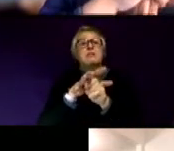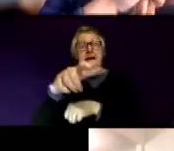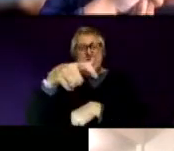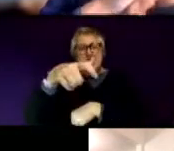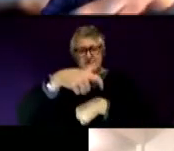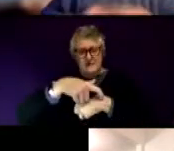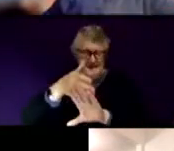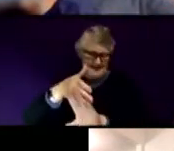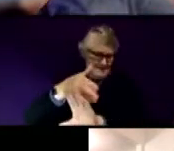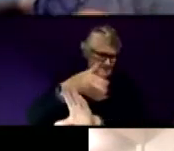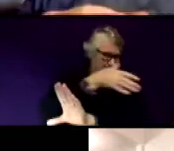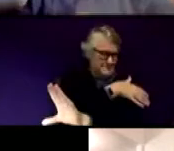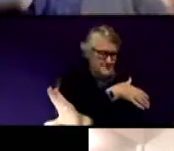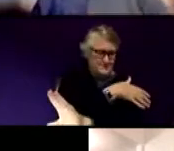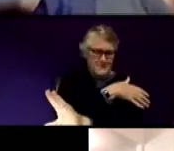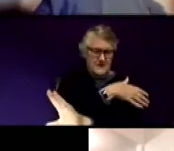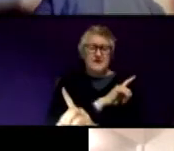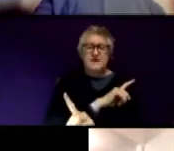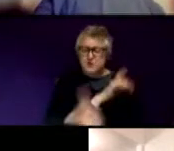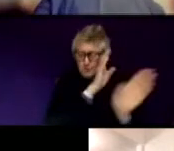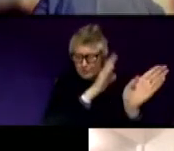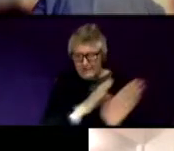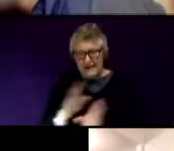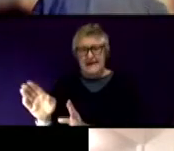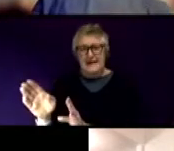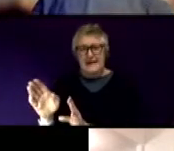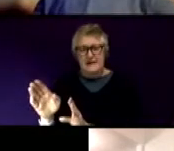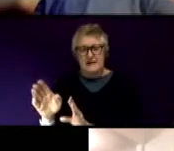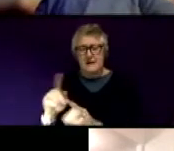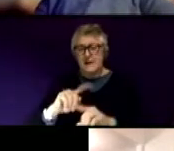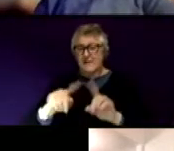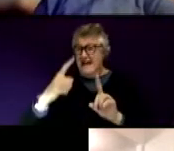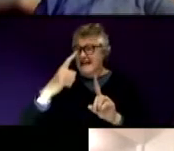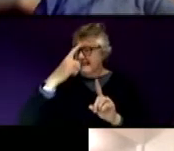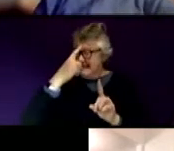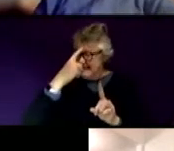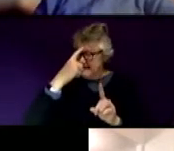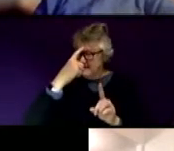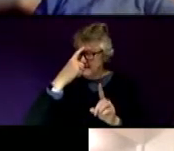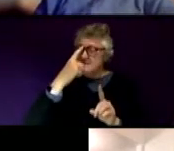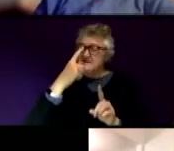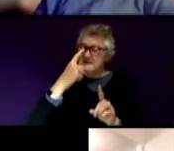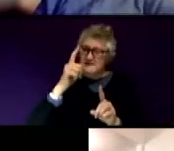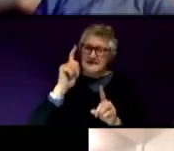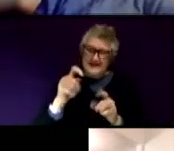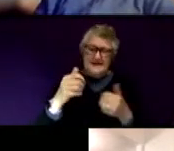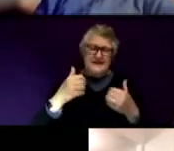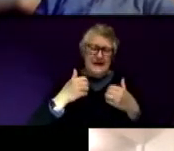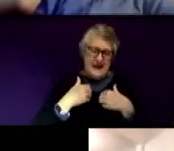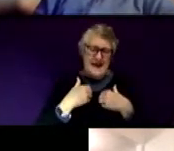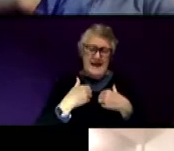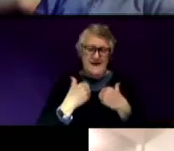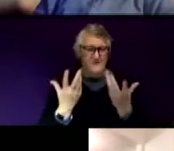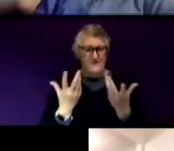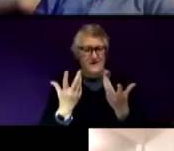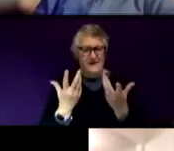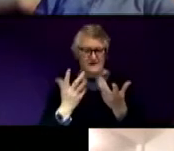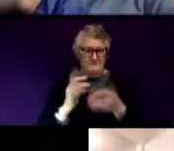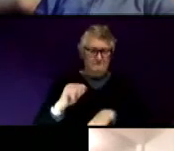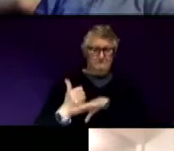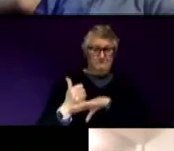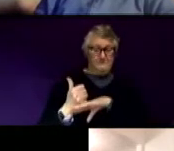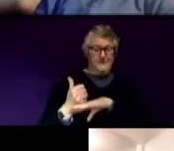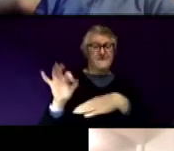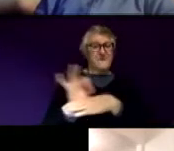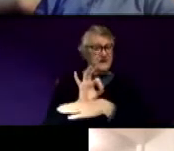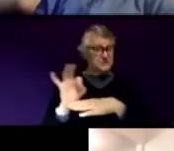this magnitude. But I think having some foundation of function would help us. At least it would help me. And